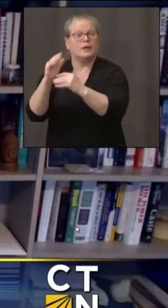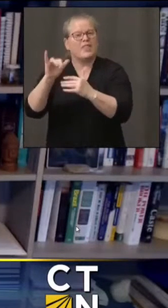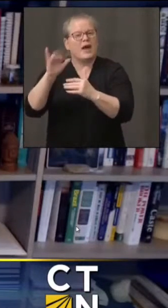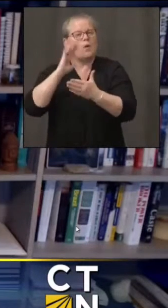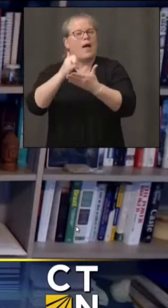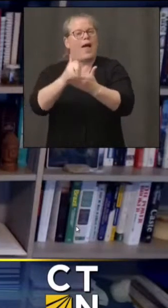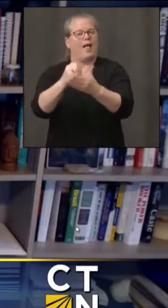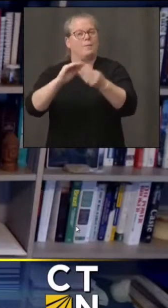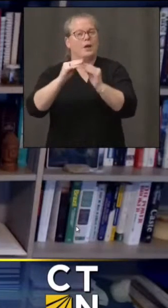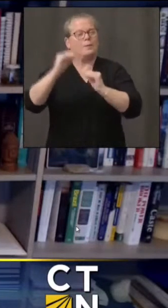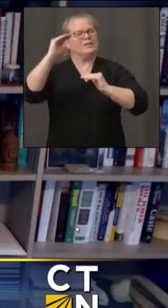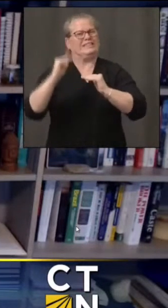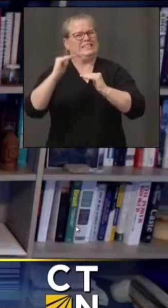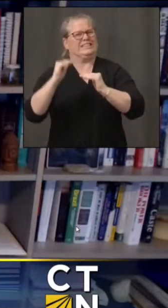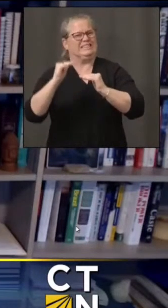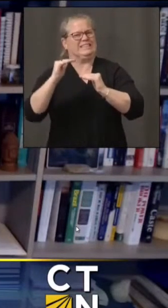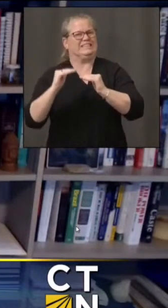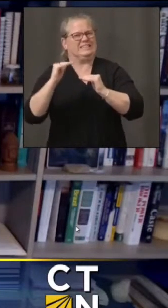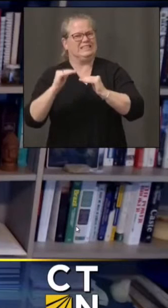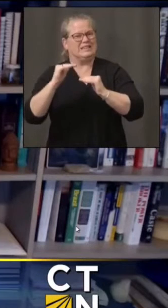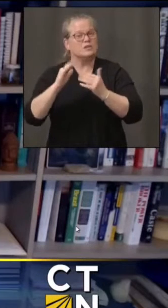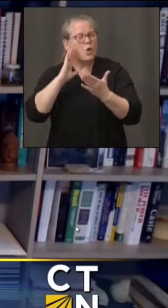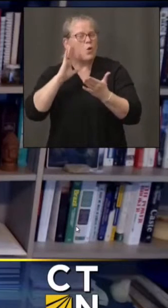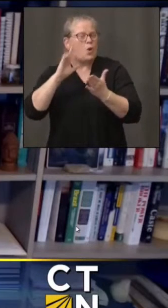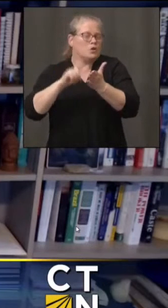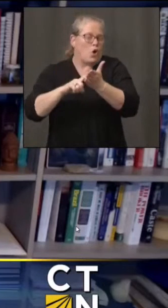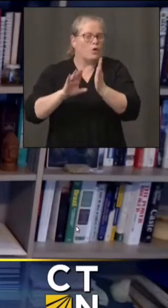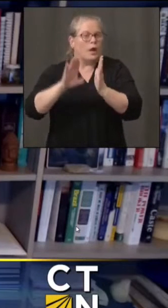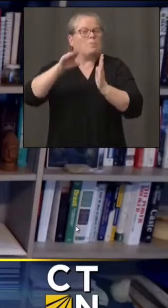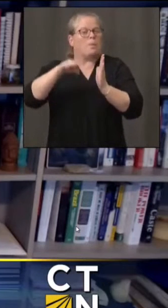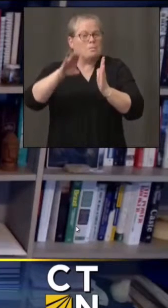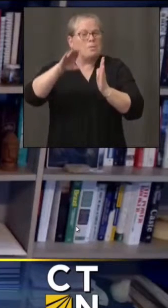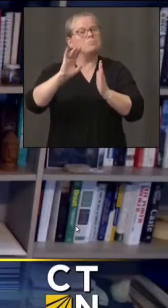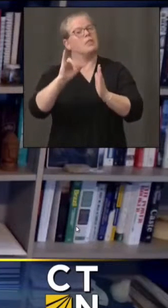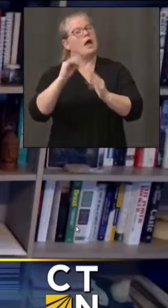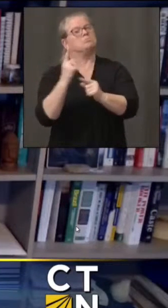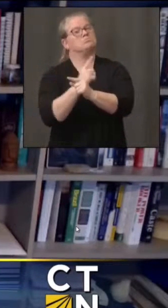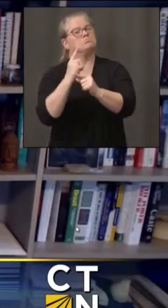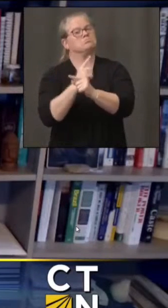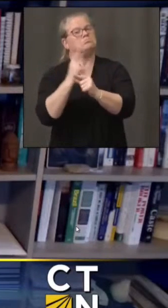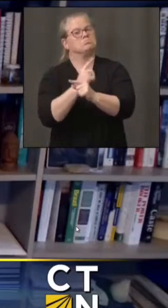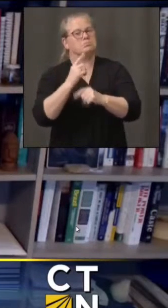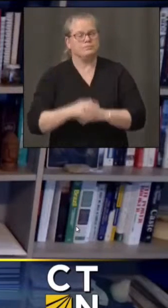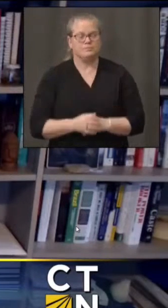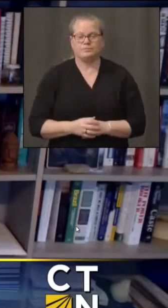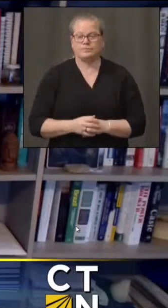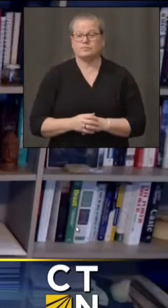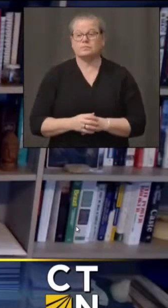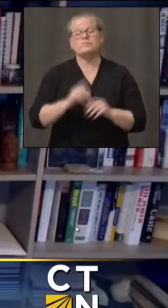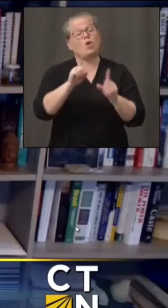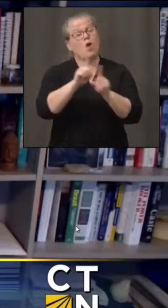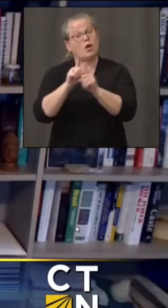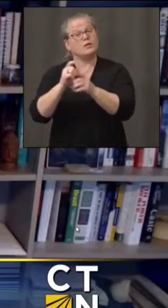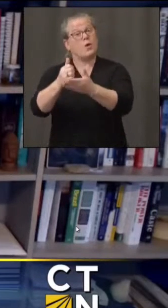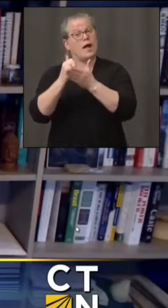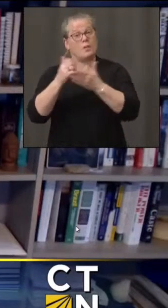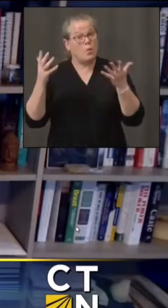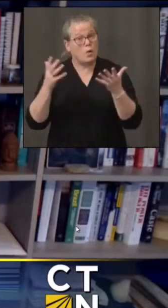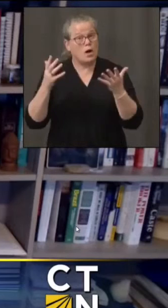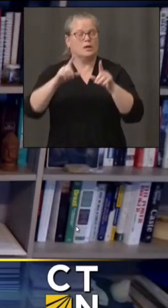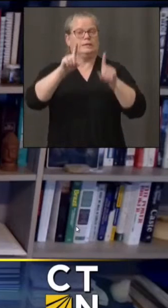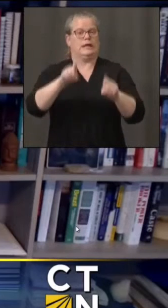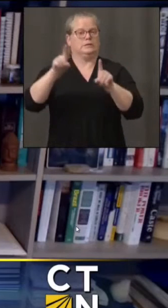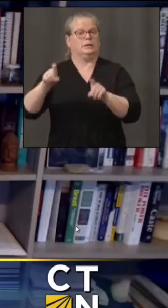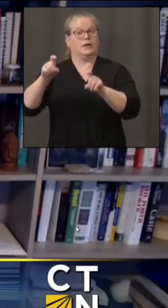several advances which have been very important. One is really the increase in testing. We went from 400 tests a